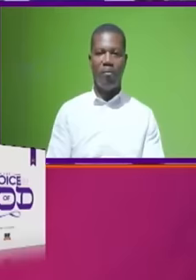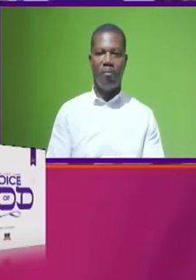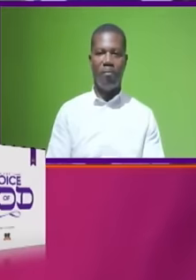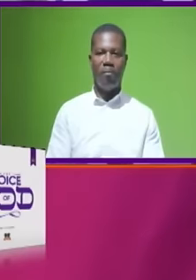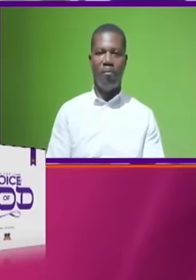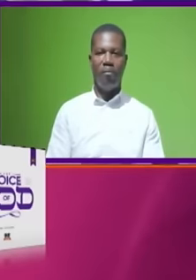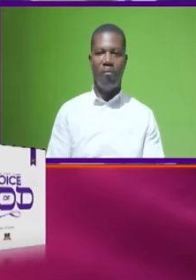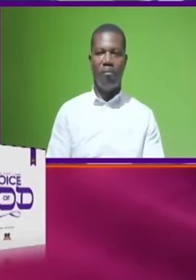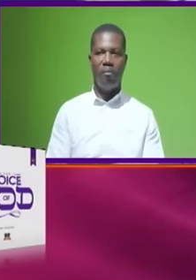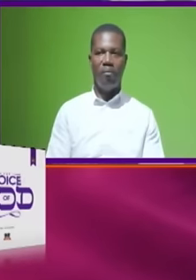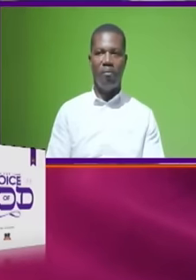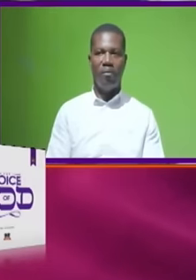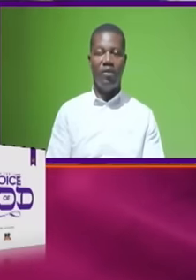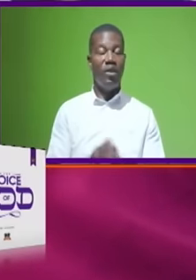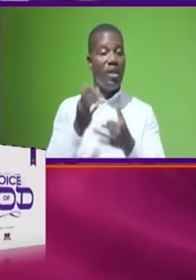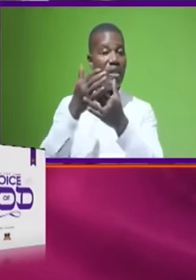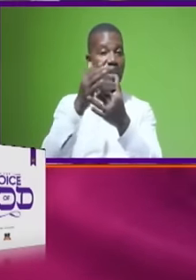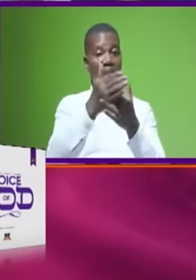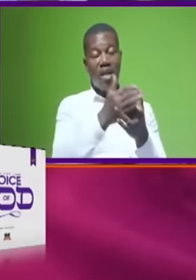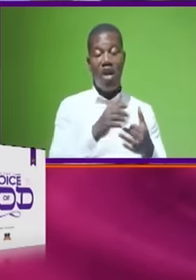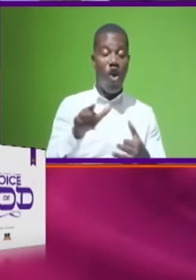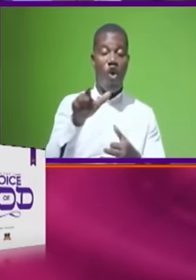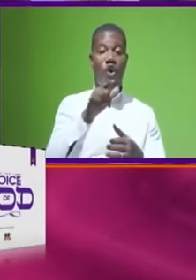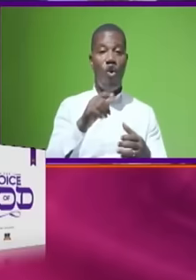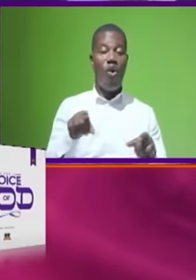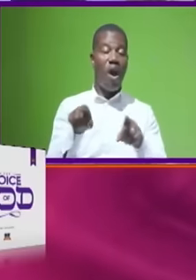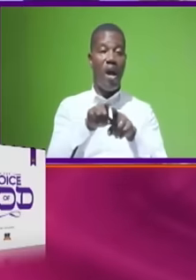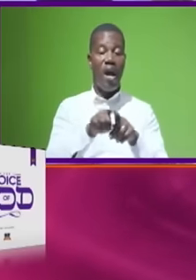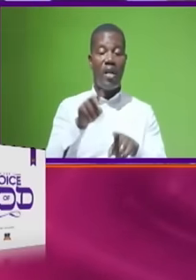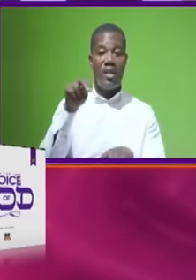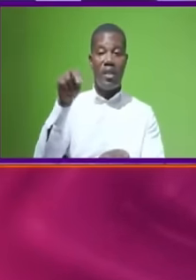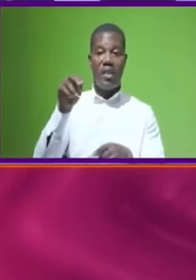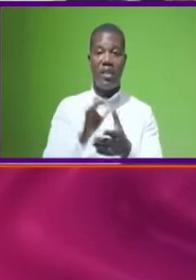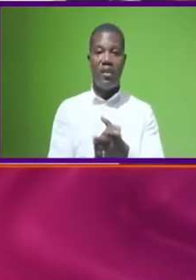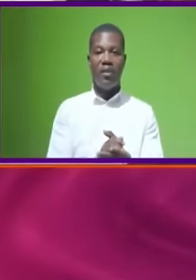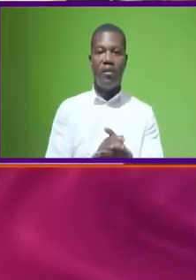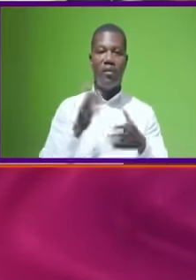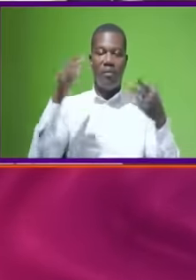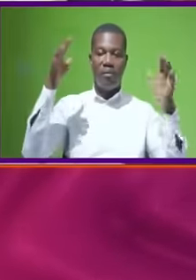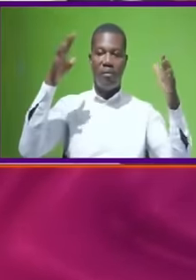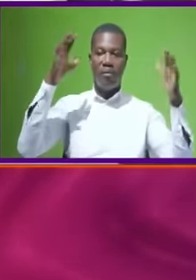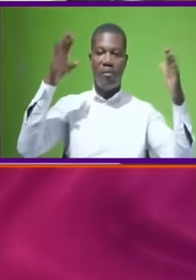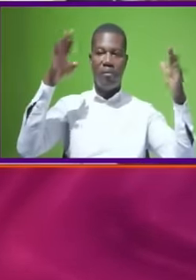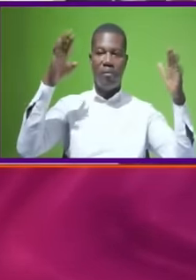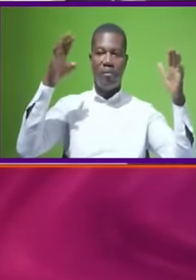canimuma will be our said ye a hiano. A hiano. On Sam Kasiapa